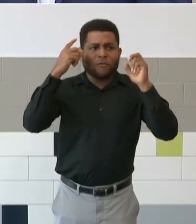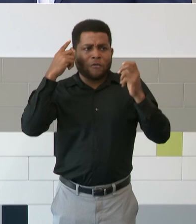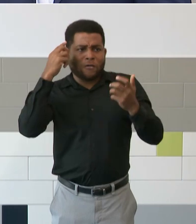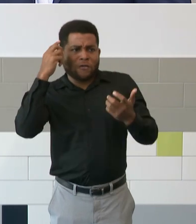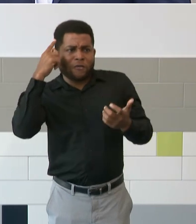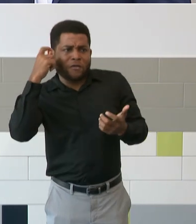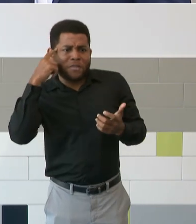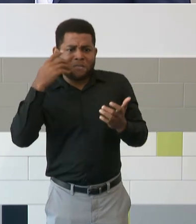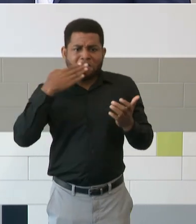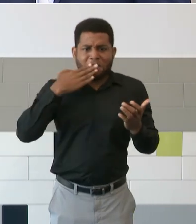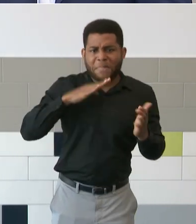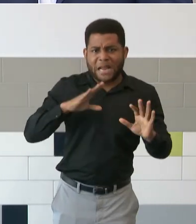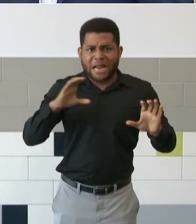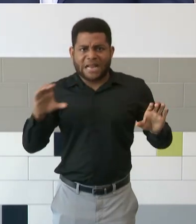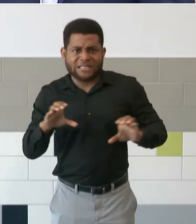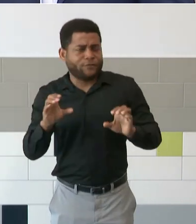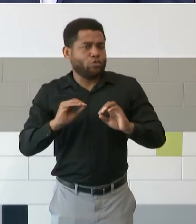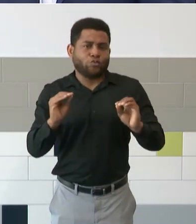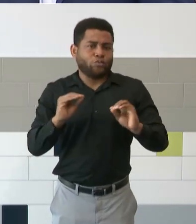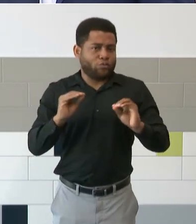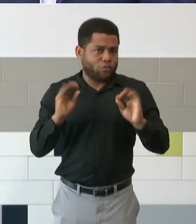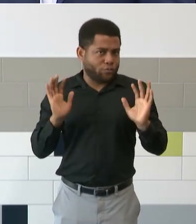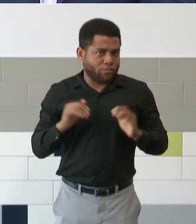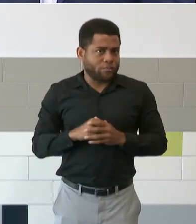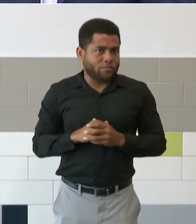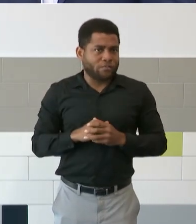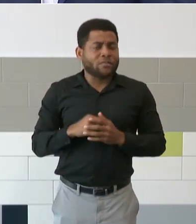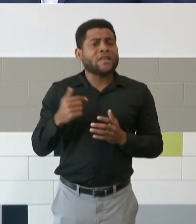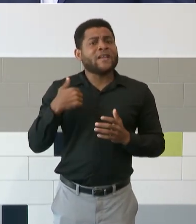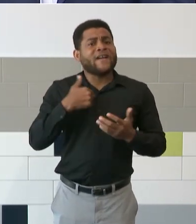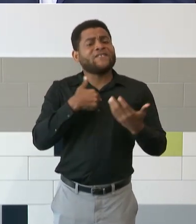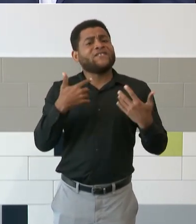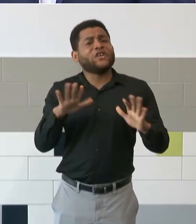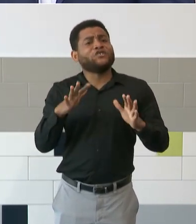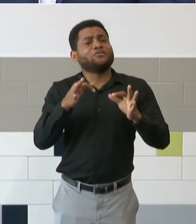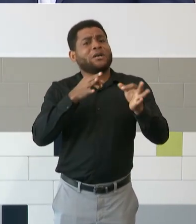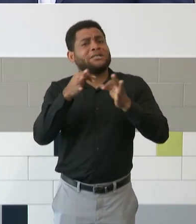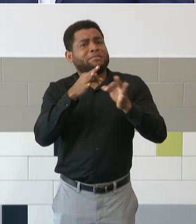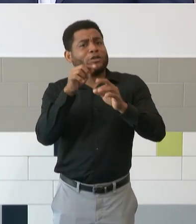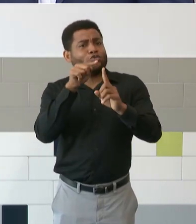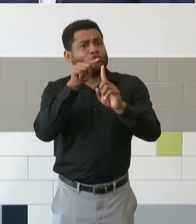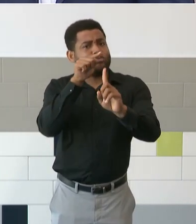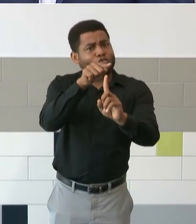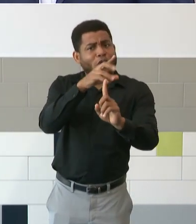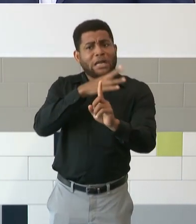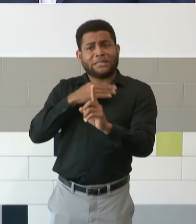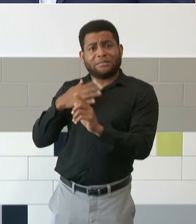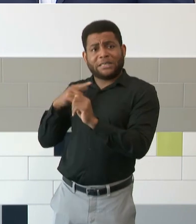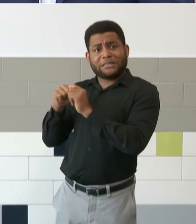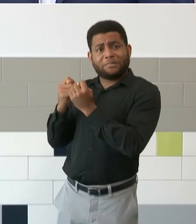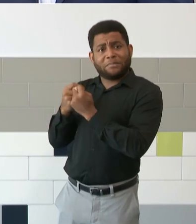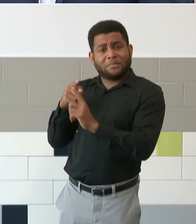you and what I described to my team and the police is that MPD should question the employees